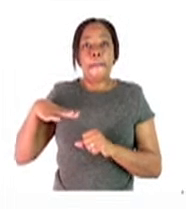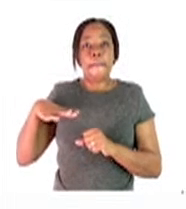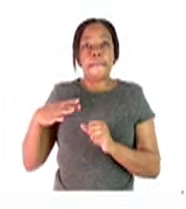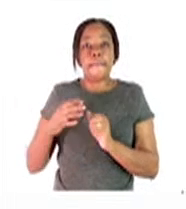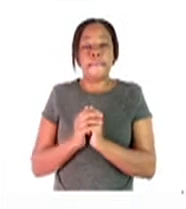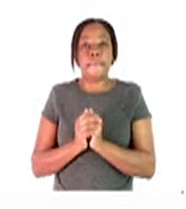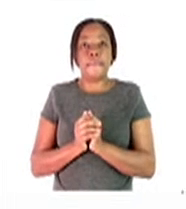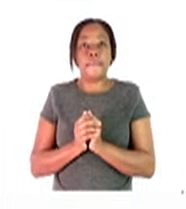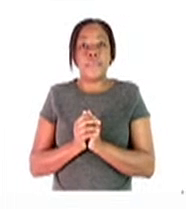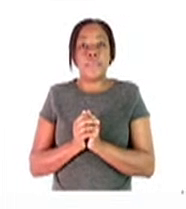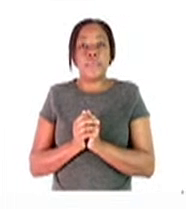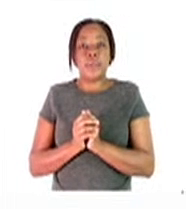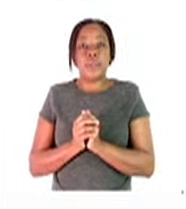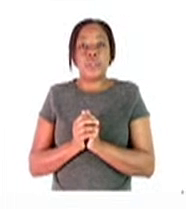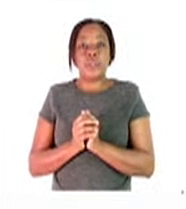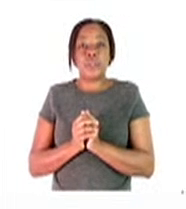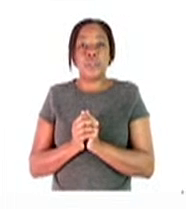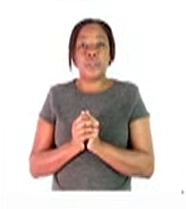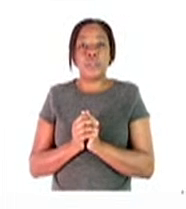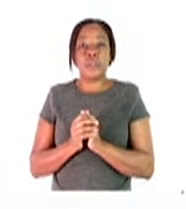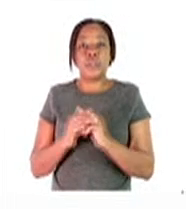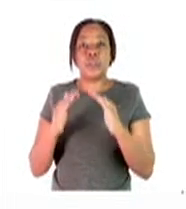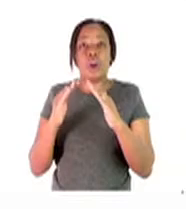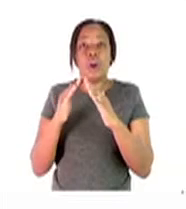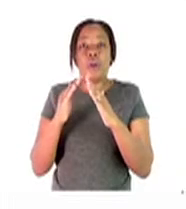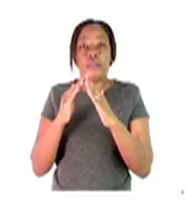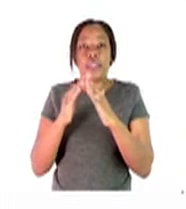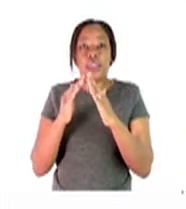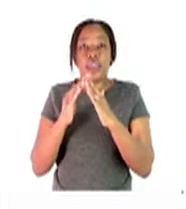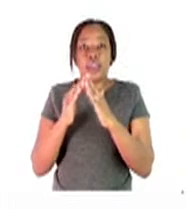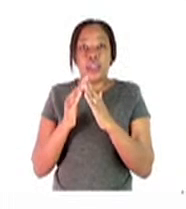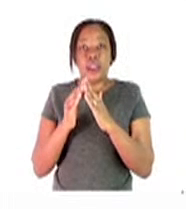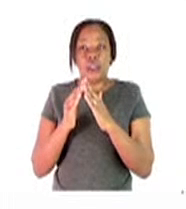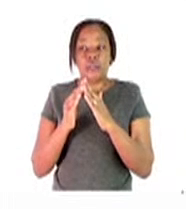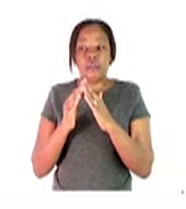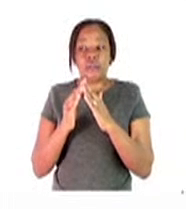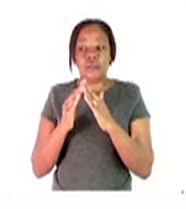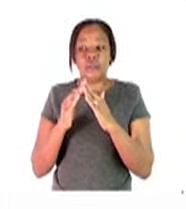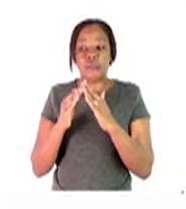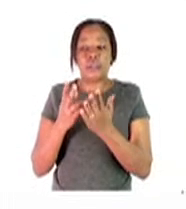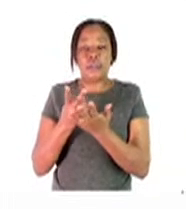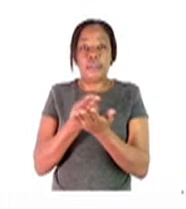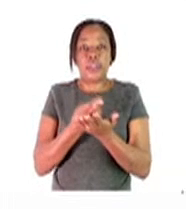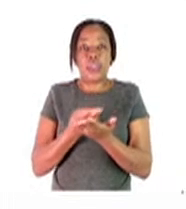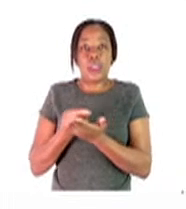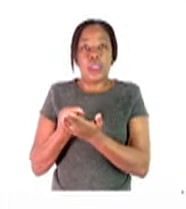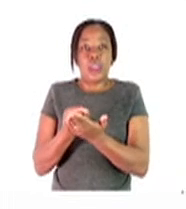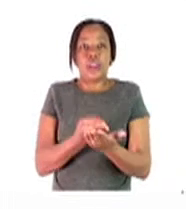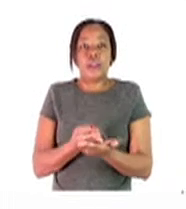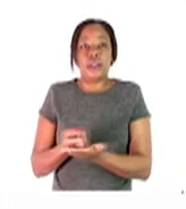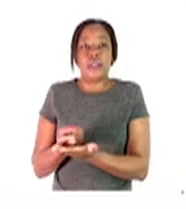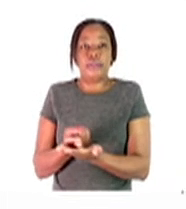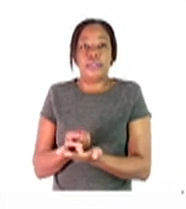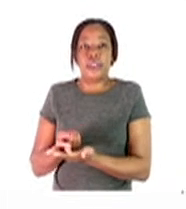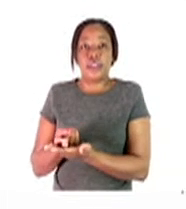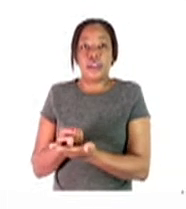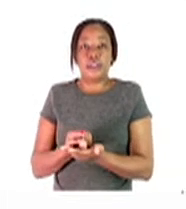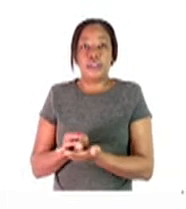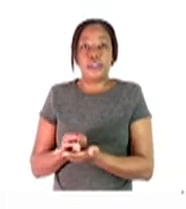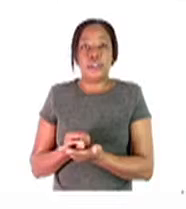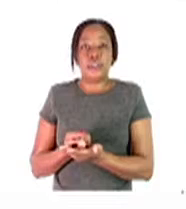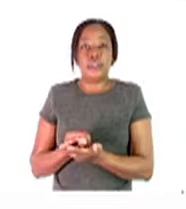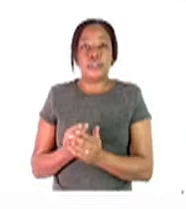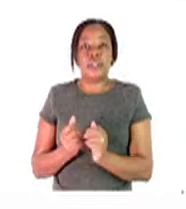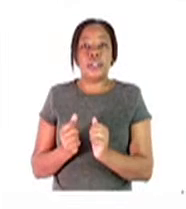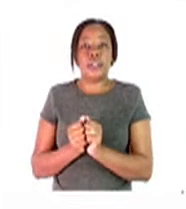an owner. Is the owner of the guest house. So this one is a man. What about if it was a woman?